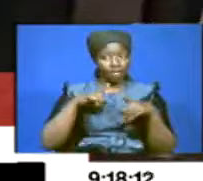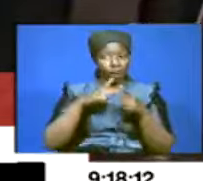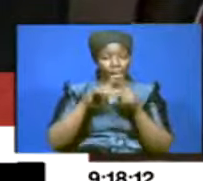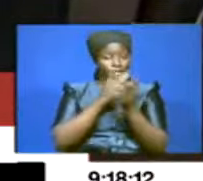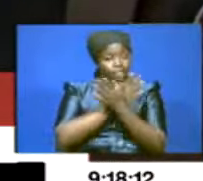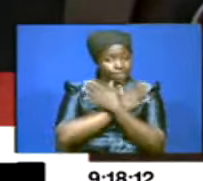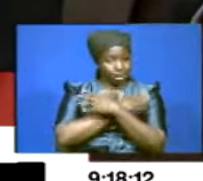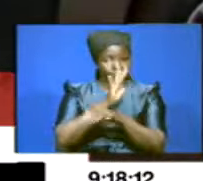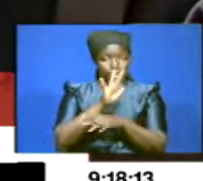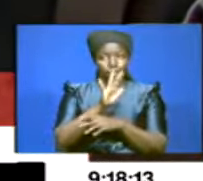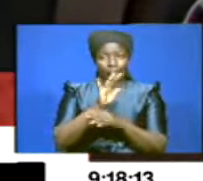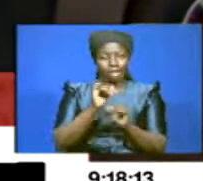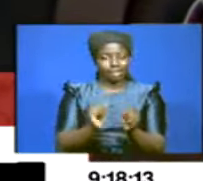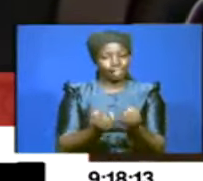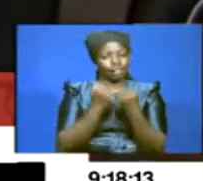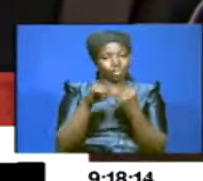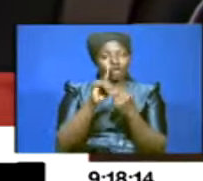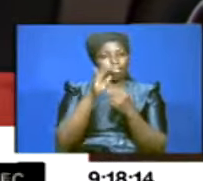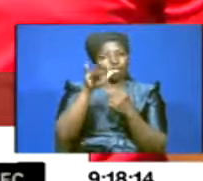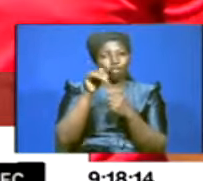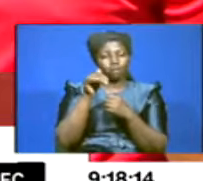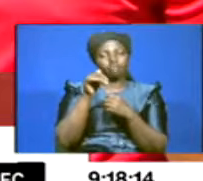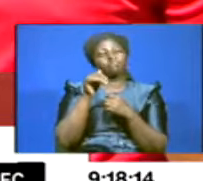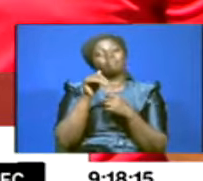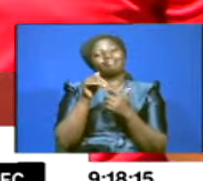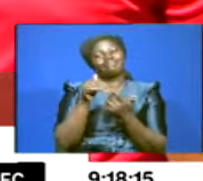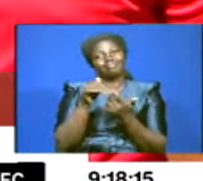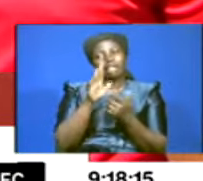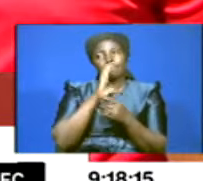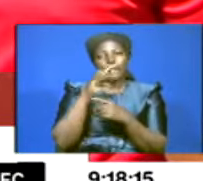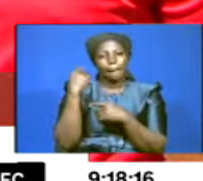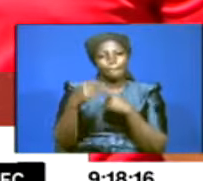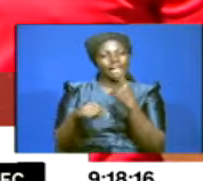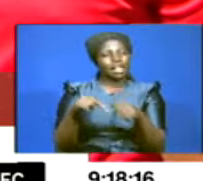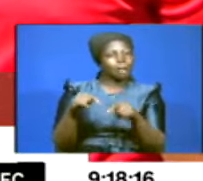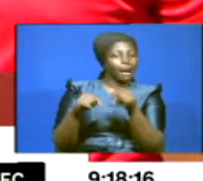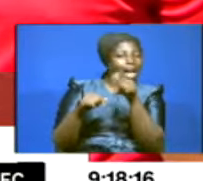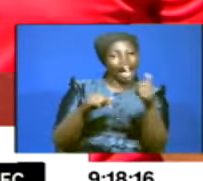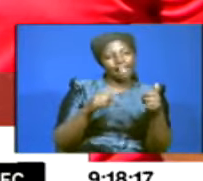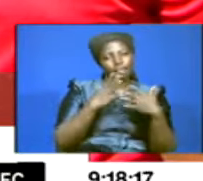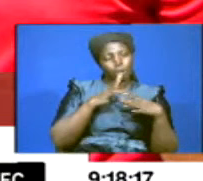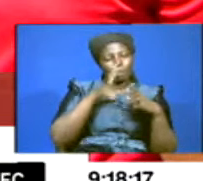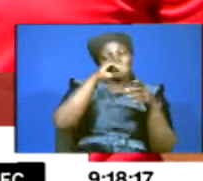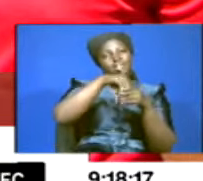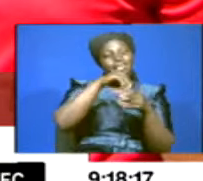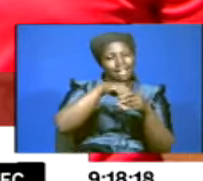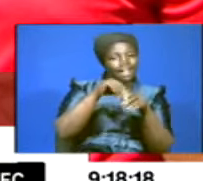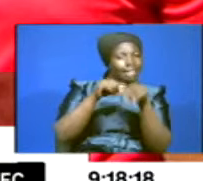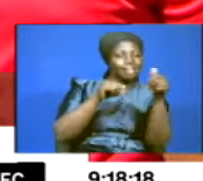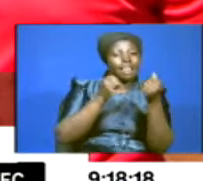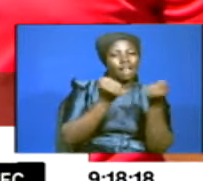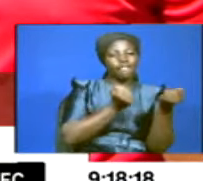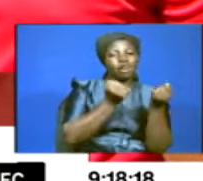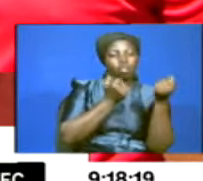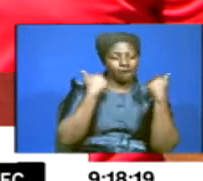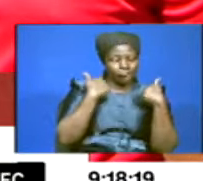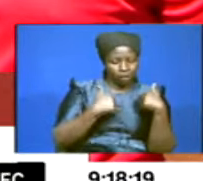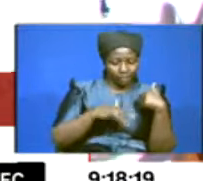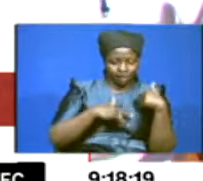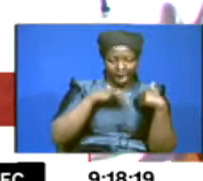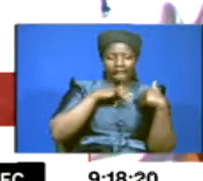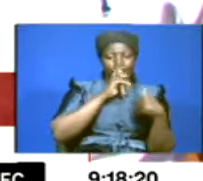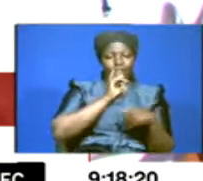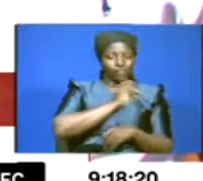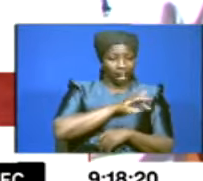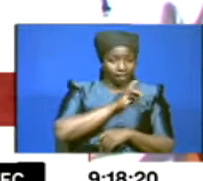being beaten by occupants of the other vehicle. Mimi mwenyewe nahofia maisha yangu. Manake sijui hao watu walikuwa na